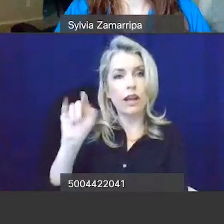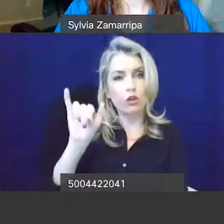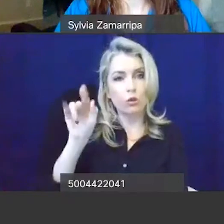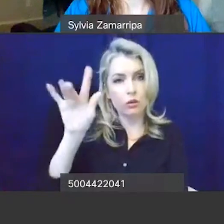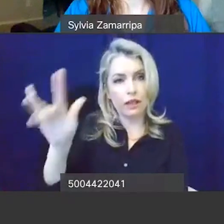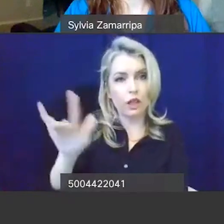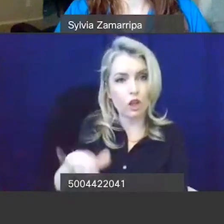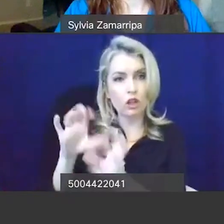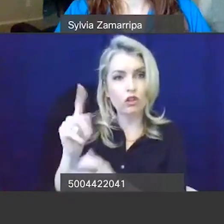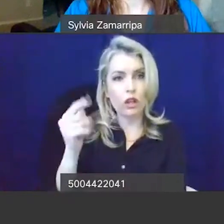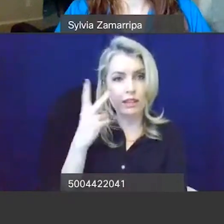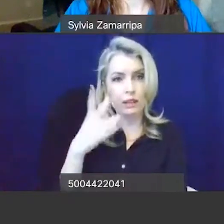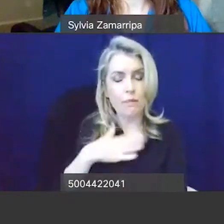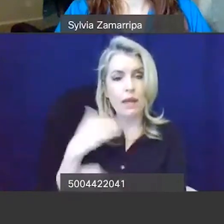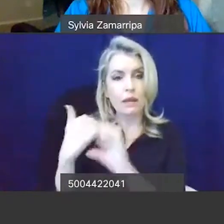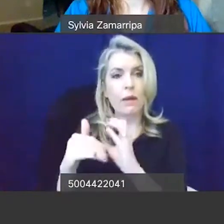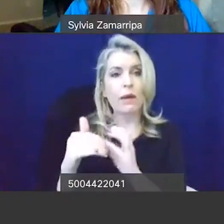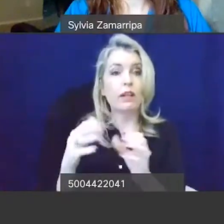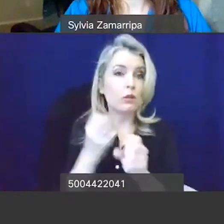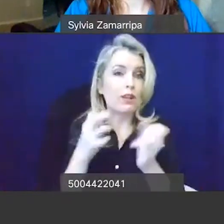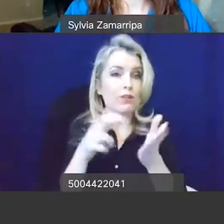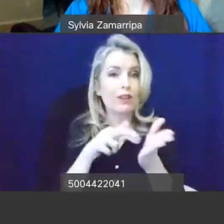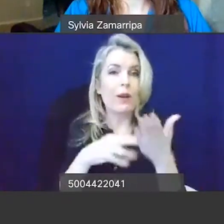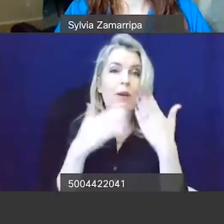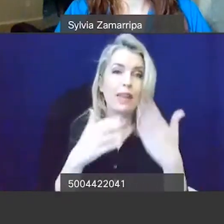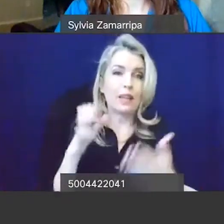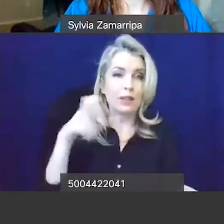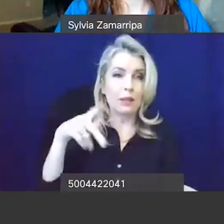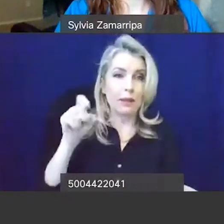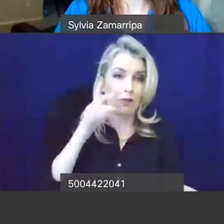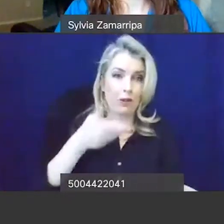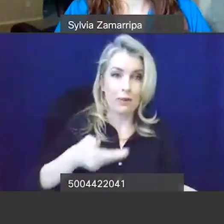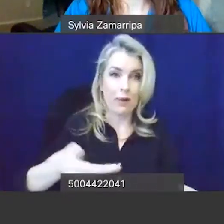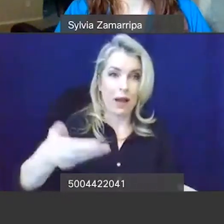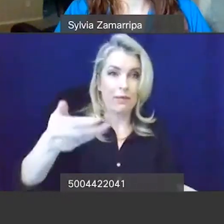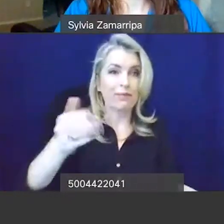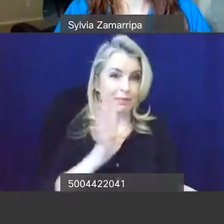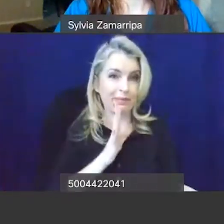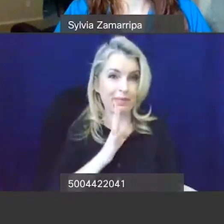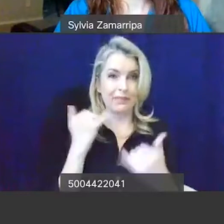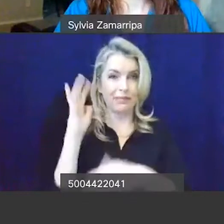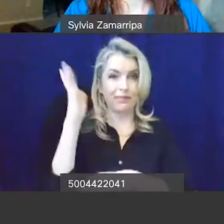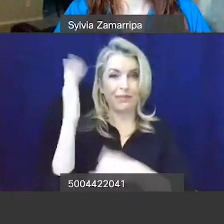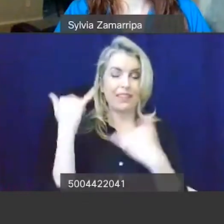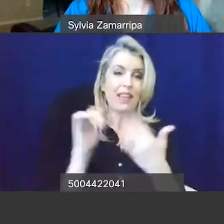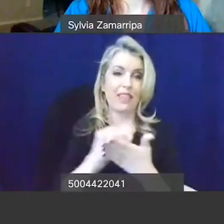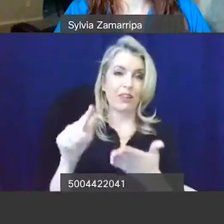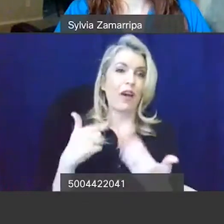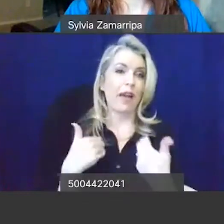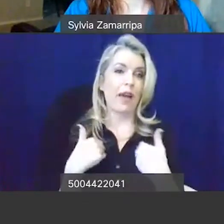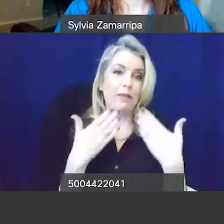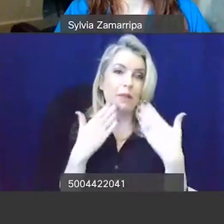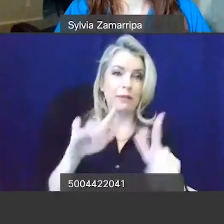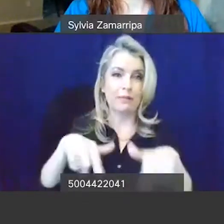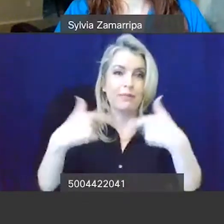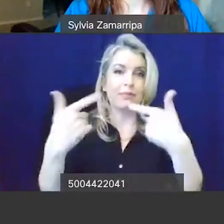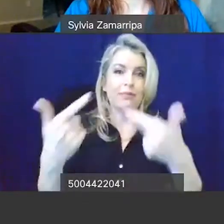registered. And thank you, CPS, for inviting me to speak today. And that's all I have. I'll give it back to you,